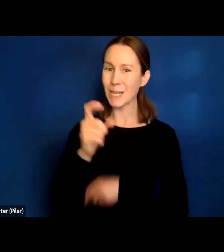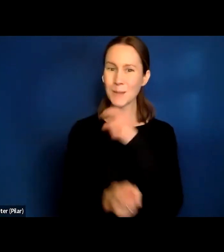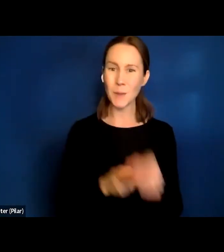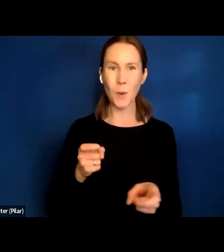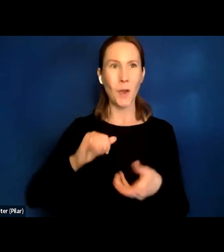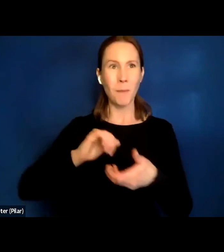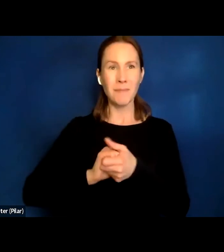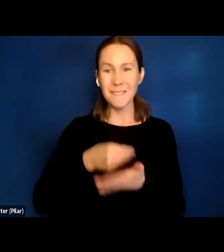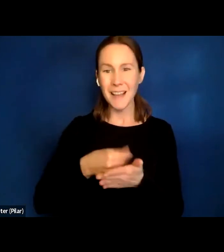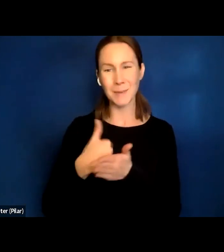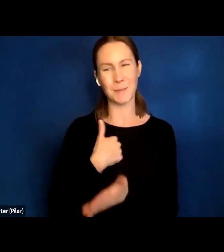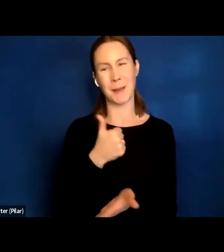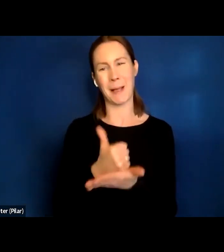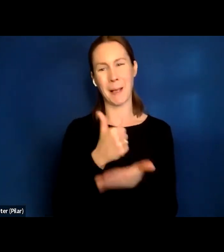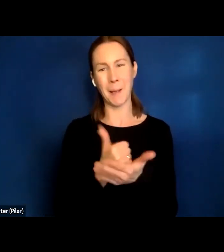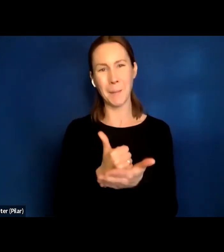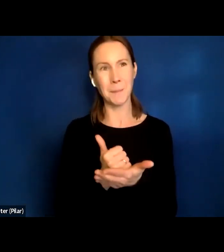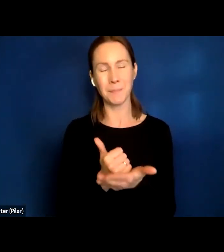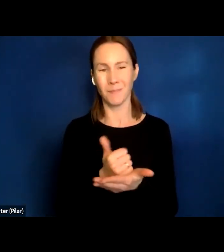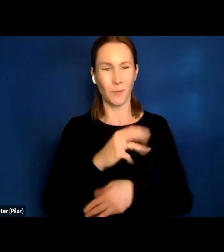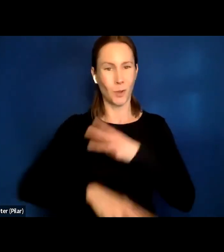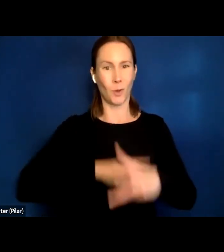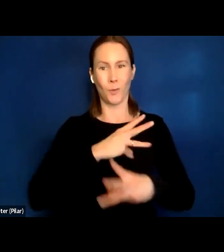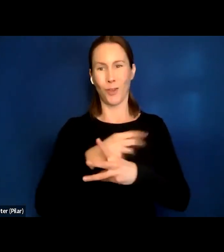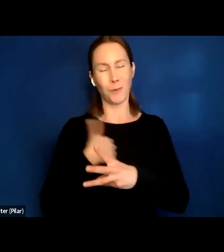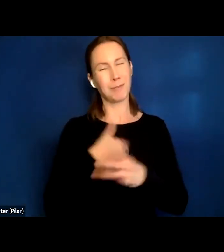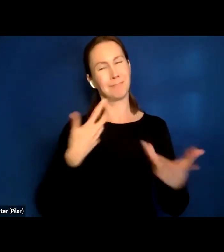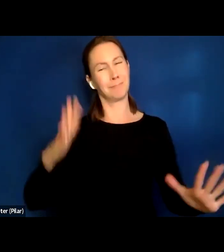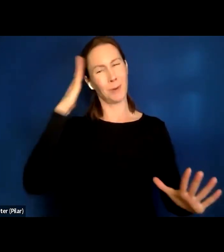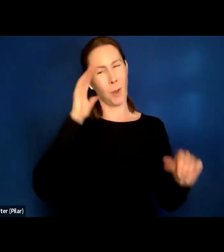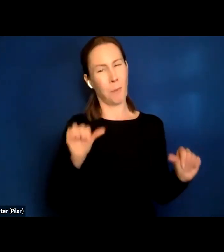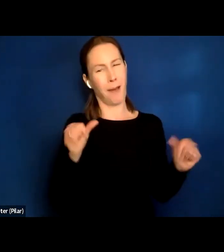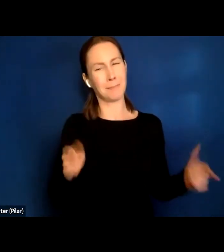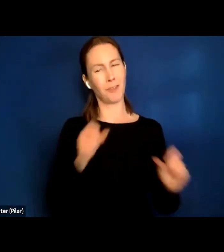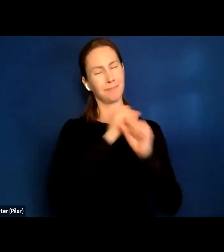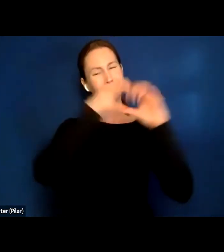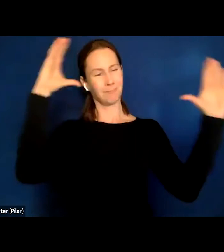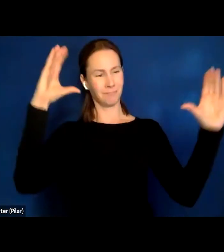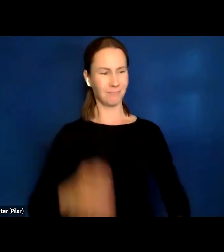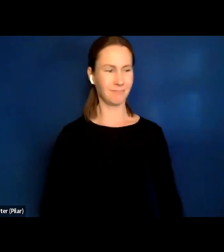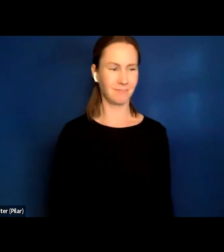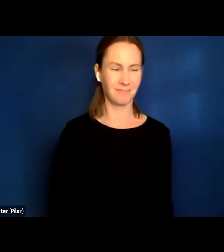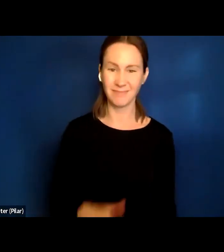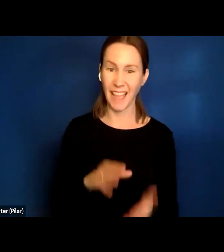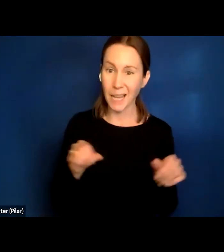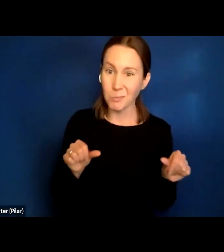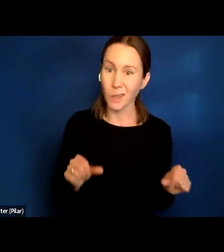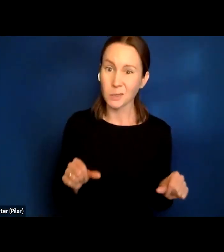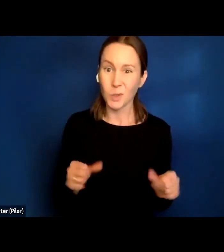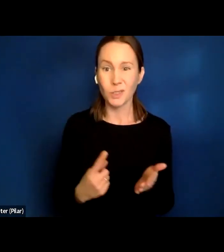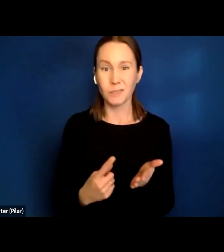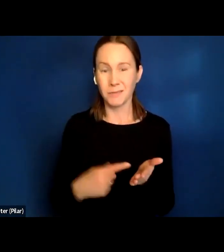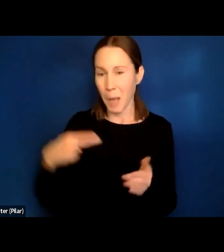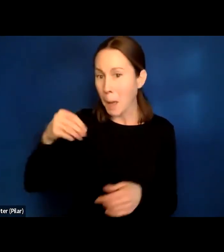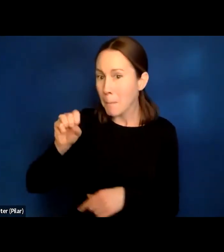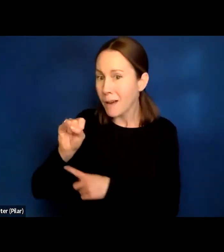to resource a world that we know is possible. And just like movement work, possibility is messy. And